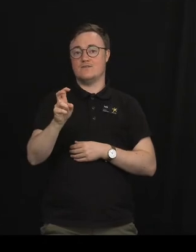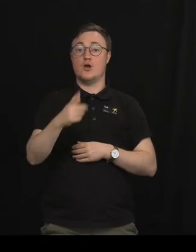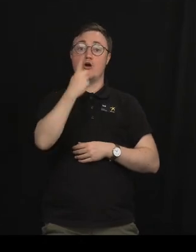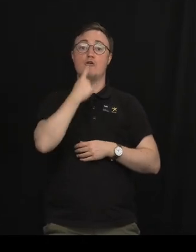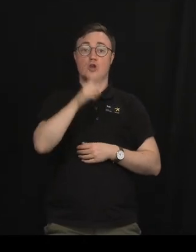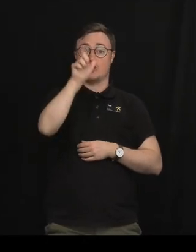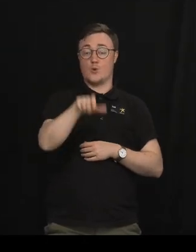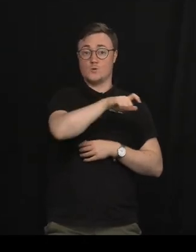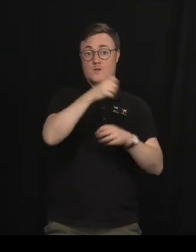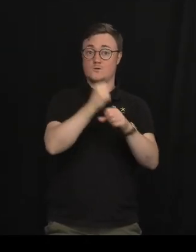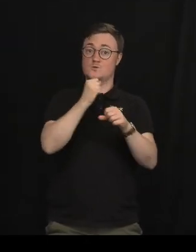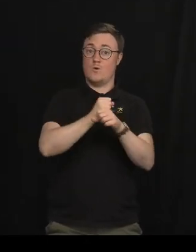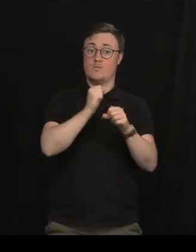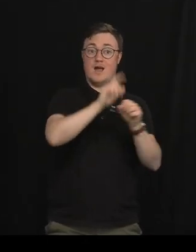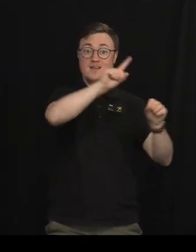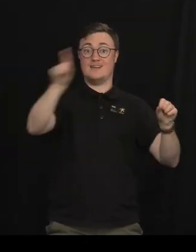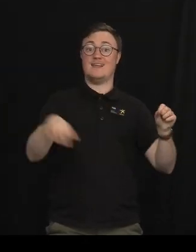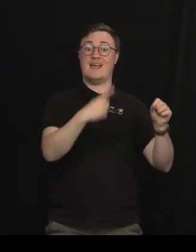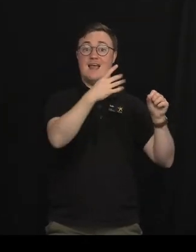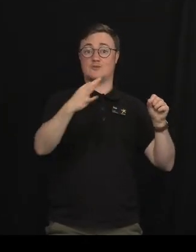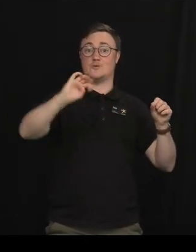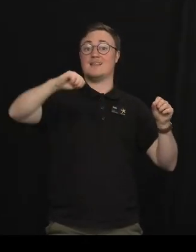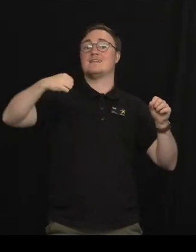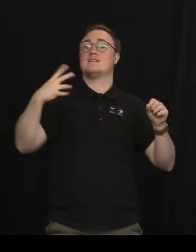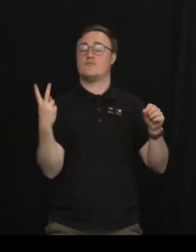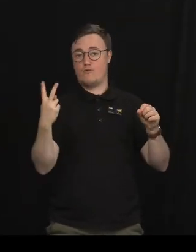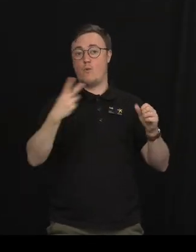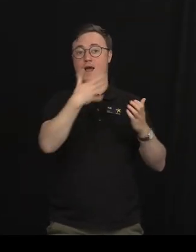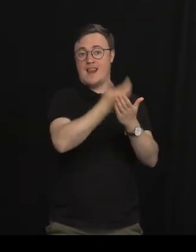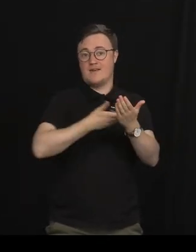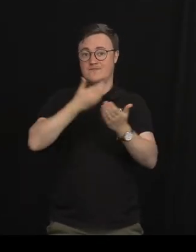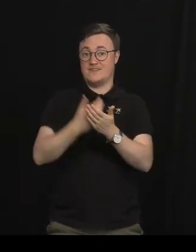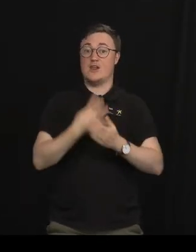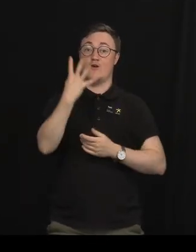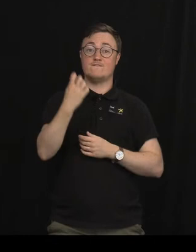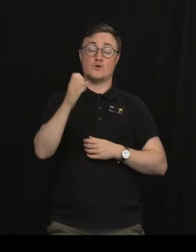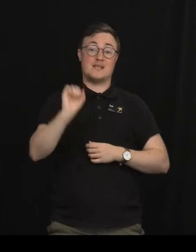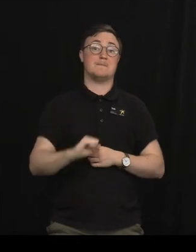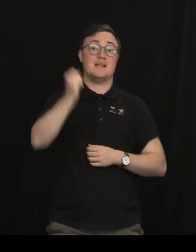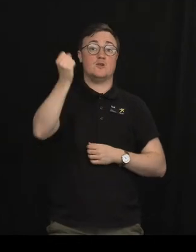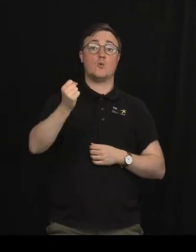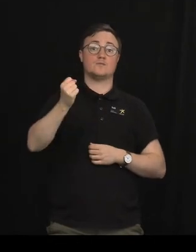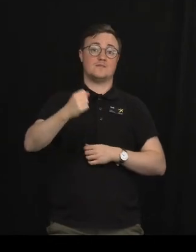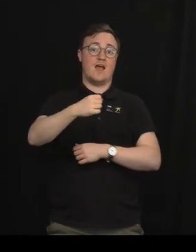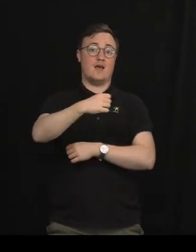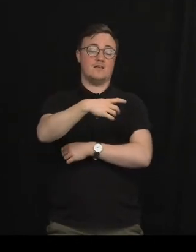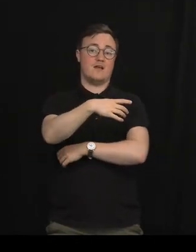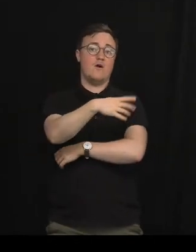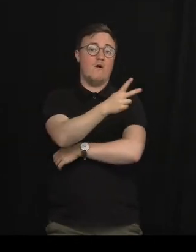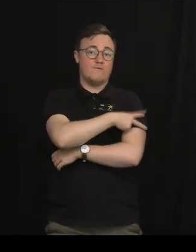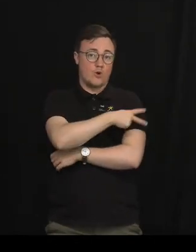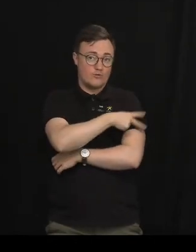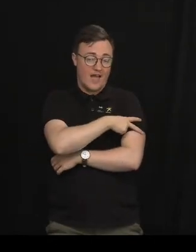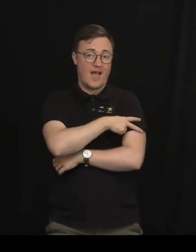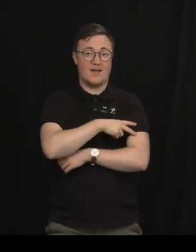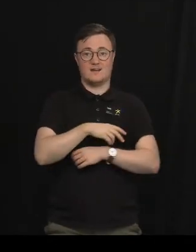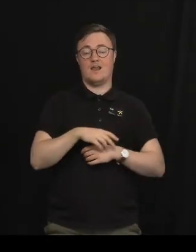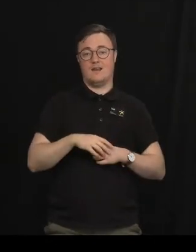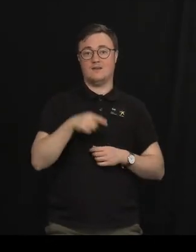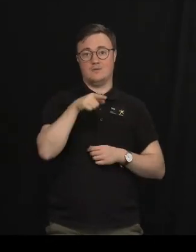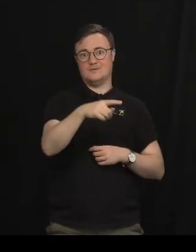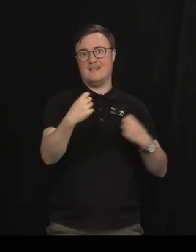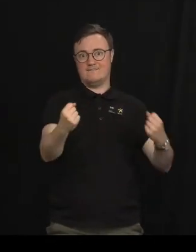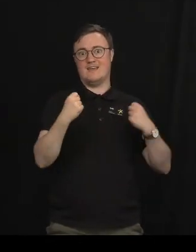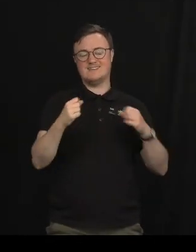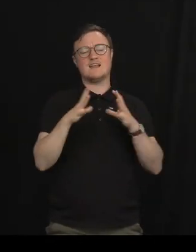we have a 192 nation presence and 14 million volunteers, which are really the thing in the Red Cross movement. If I start